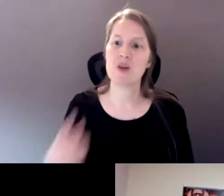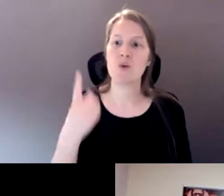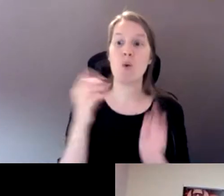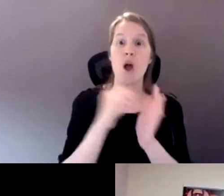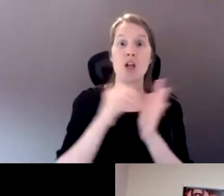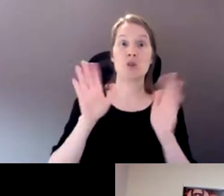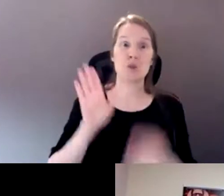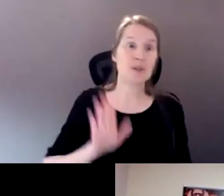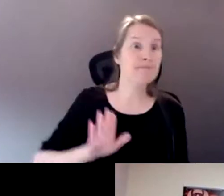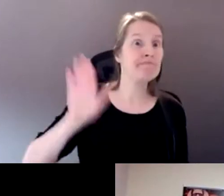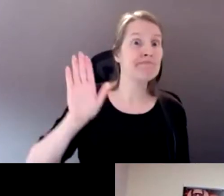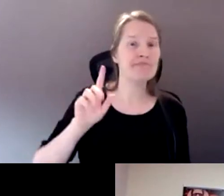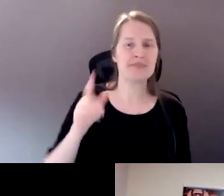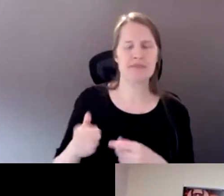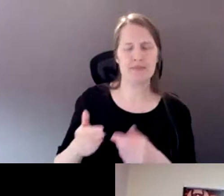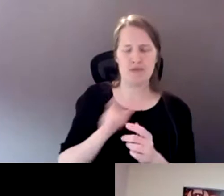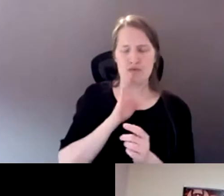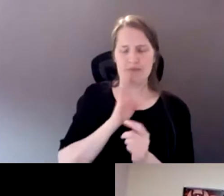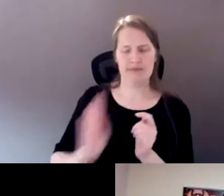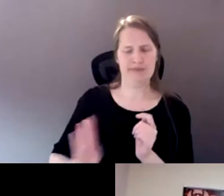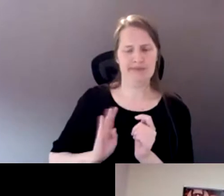who messaged me privately.